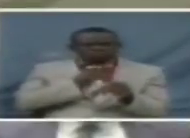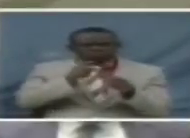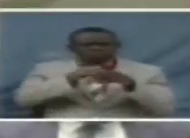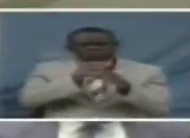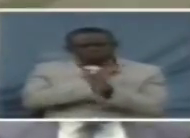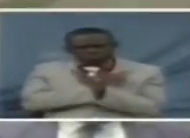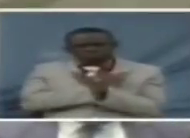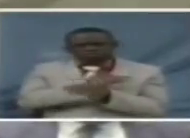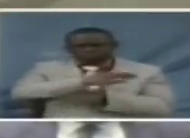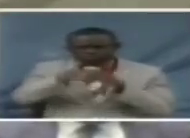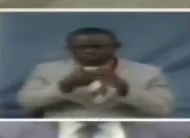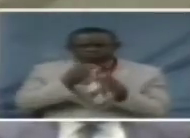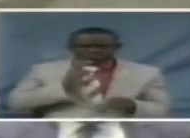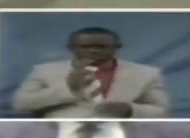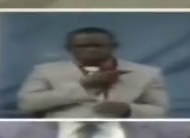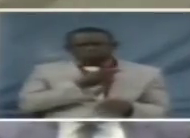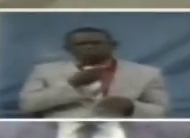we are one.